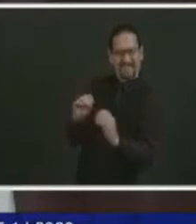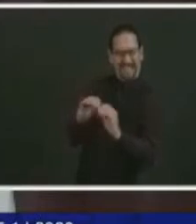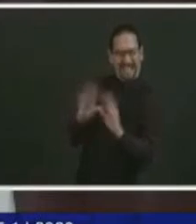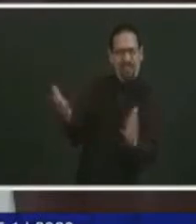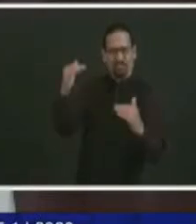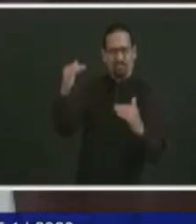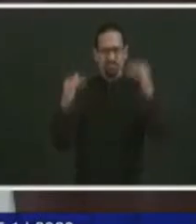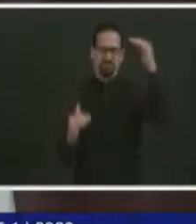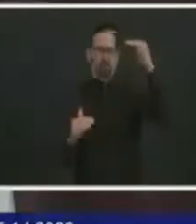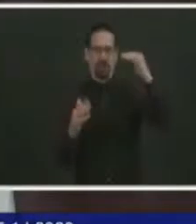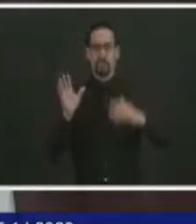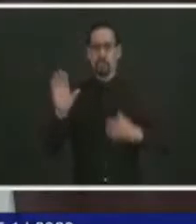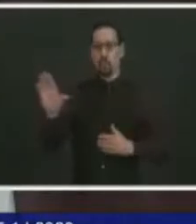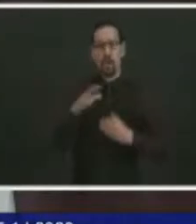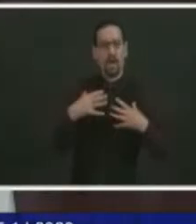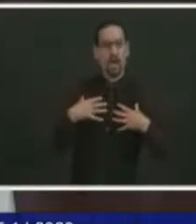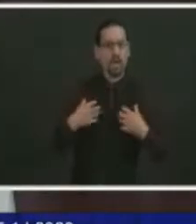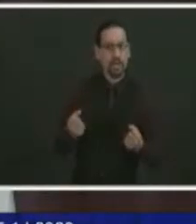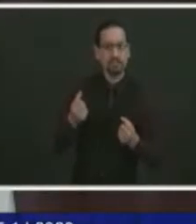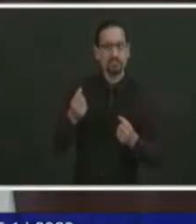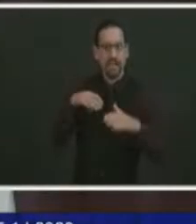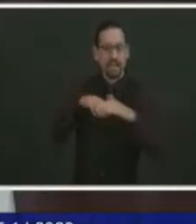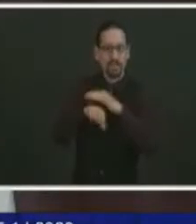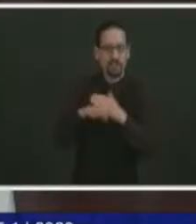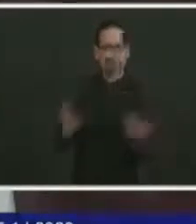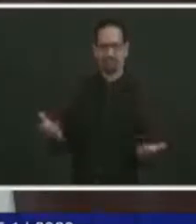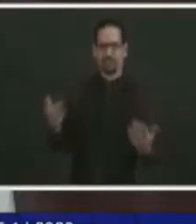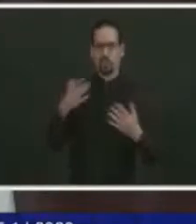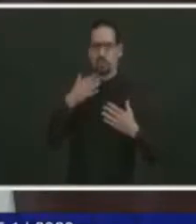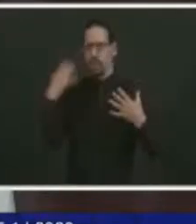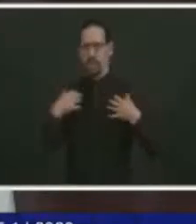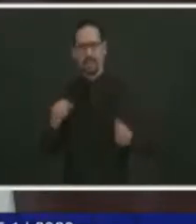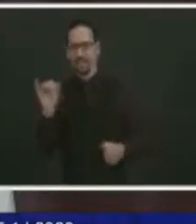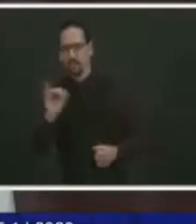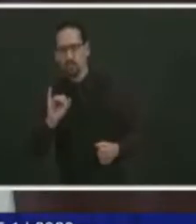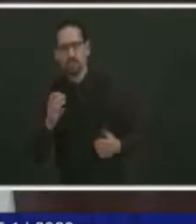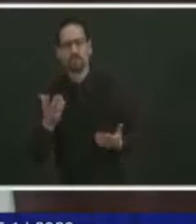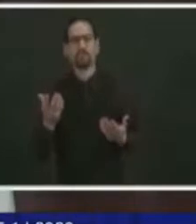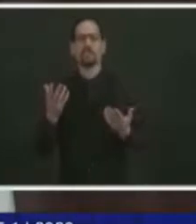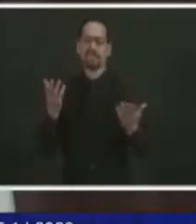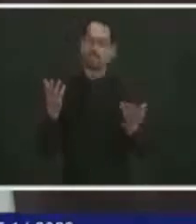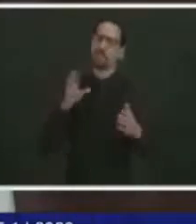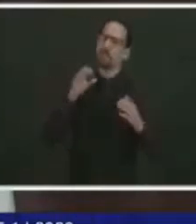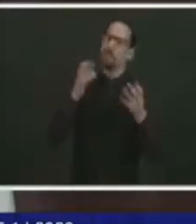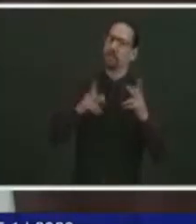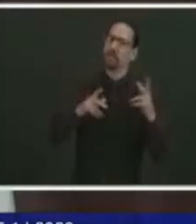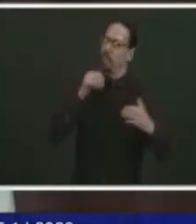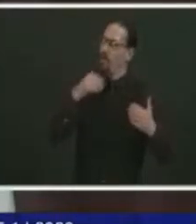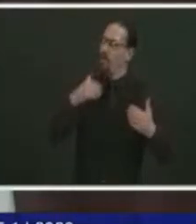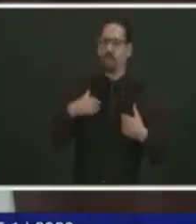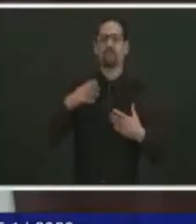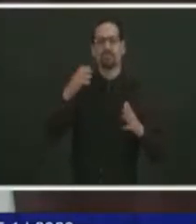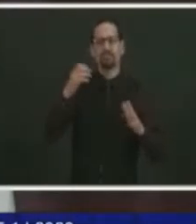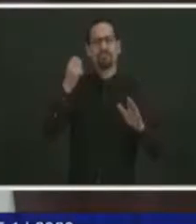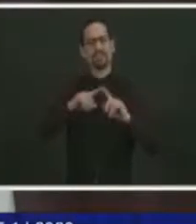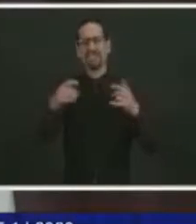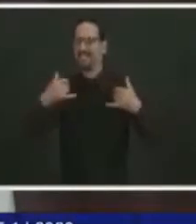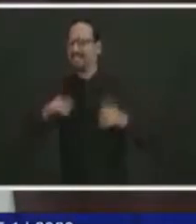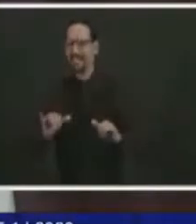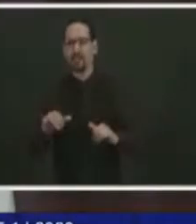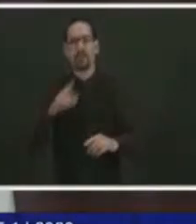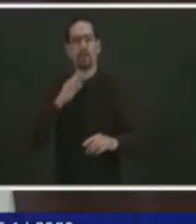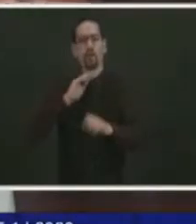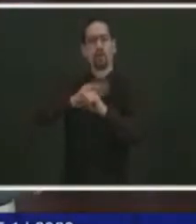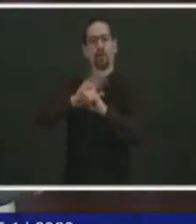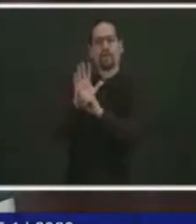health insurance. Thankfully in Rhode Island, that's not that many people. But so anyway, I think it's just added fuel to the fire.